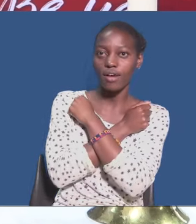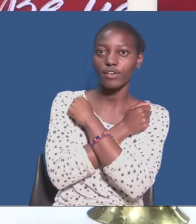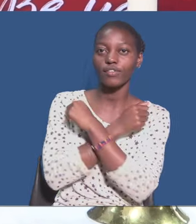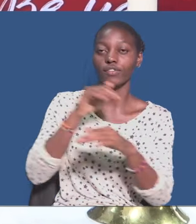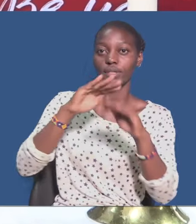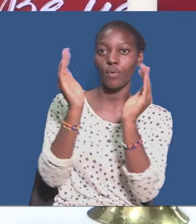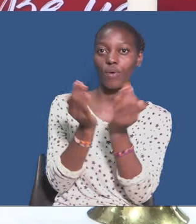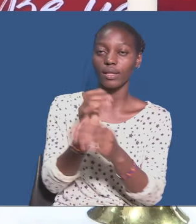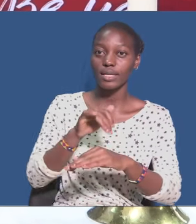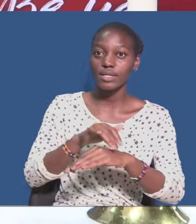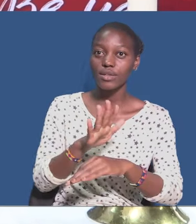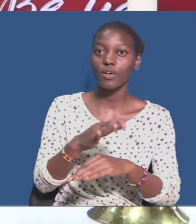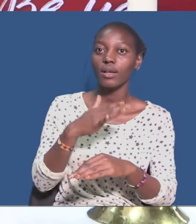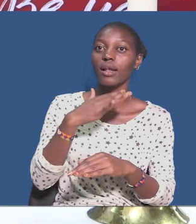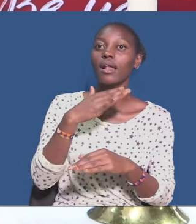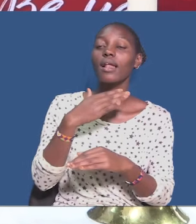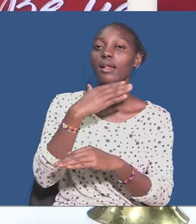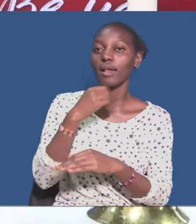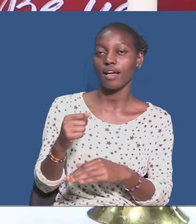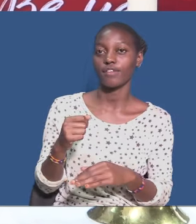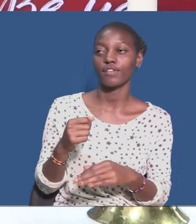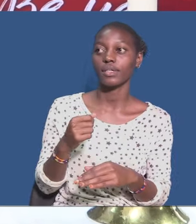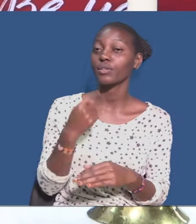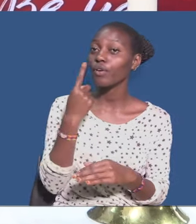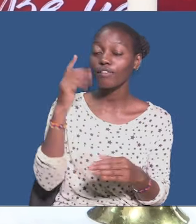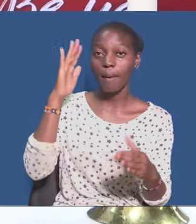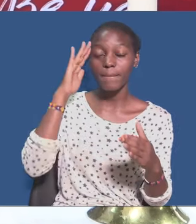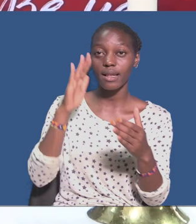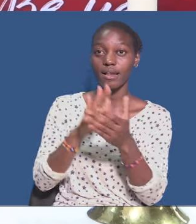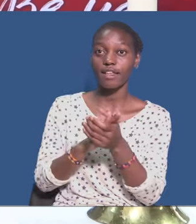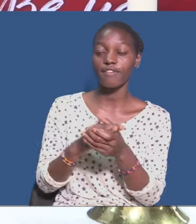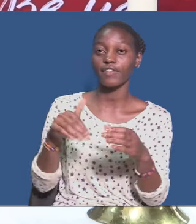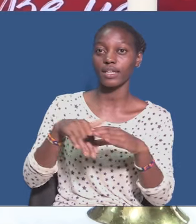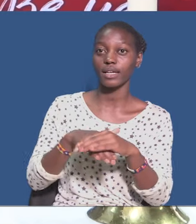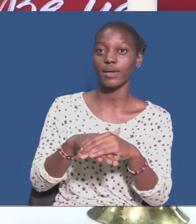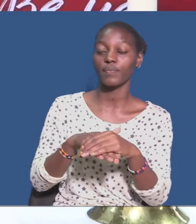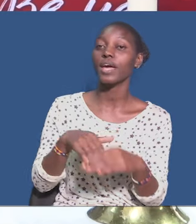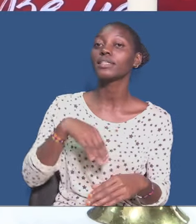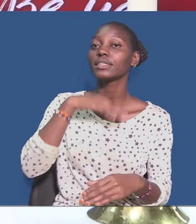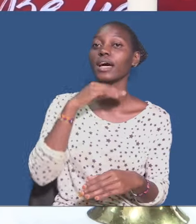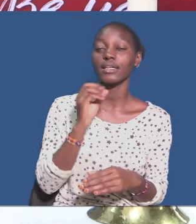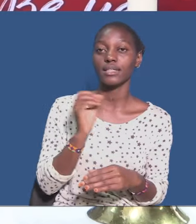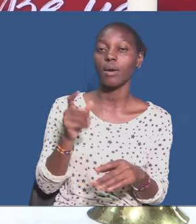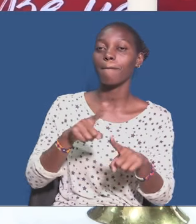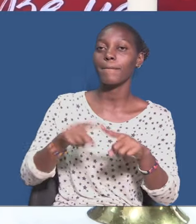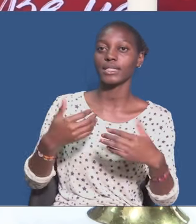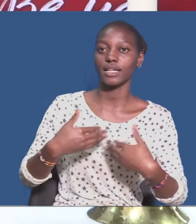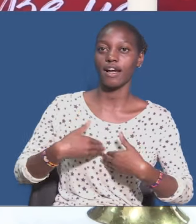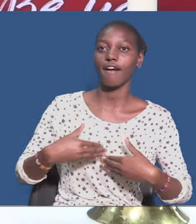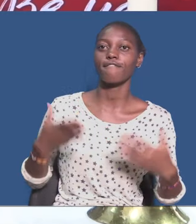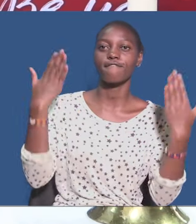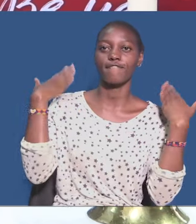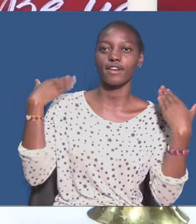only begotten Son, that whosoever believes in him should not perish, but have eternal